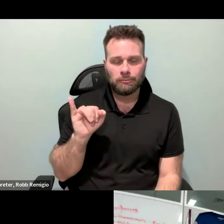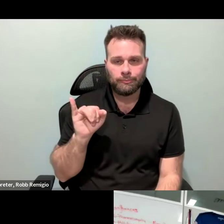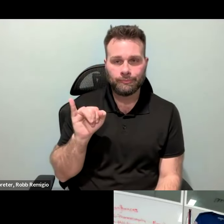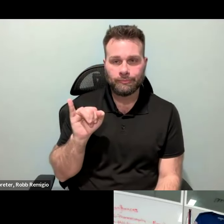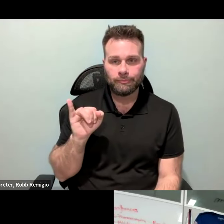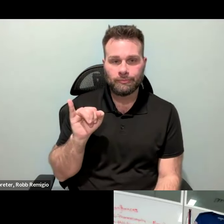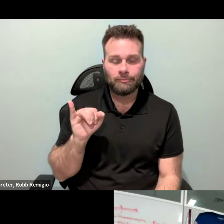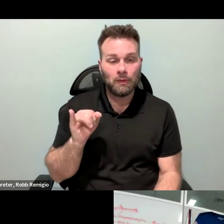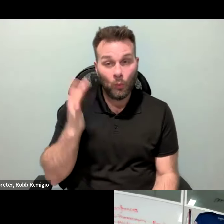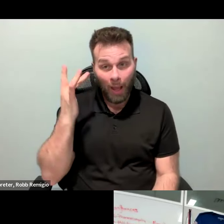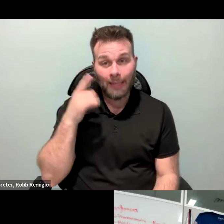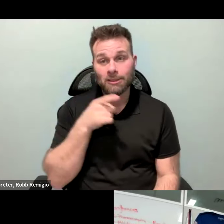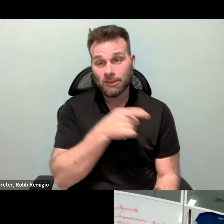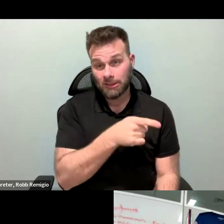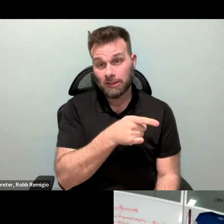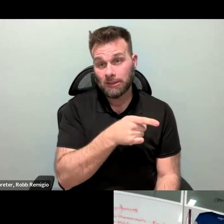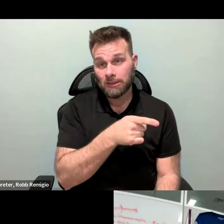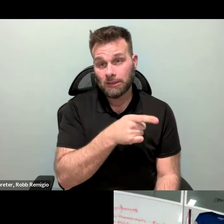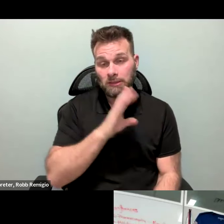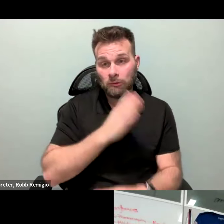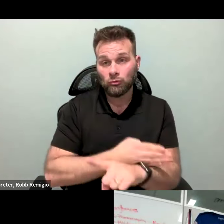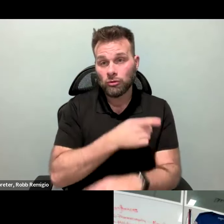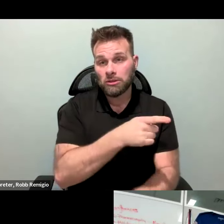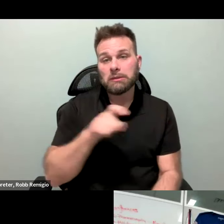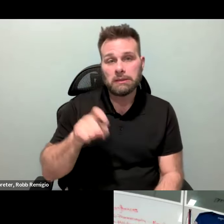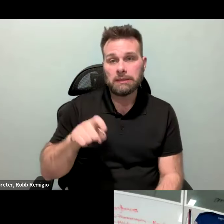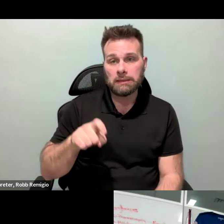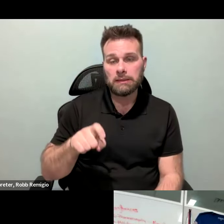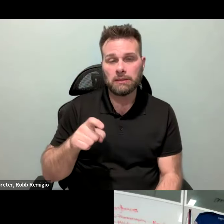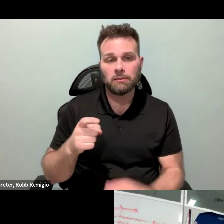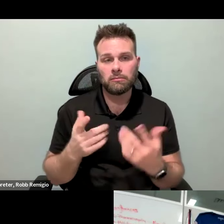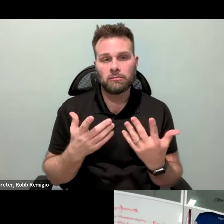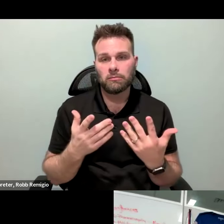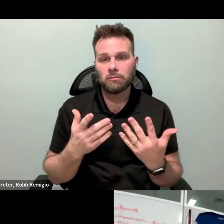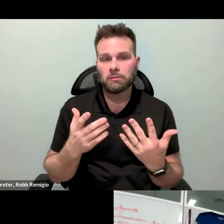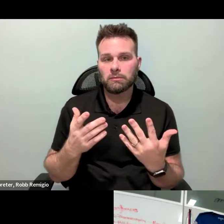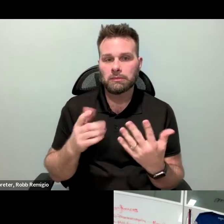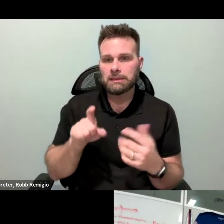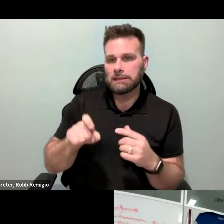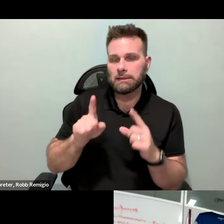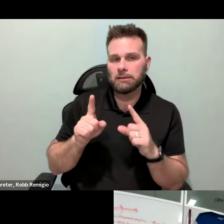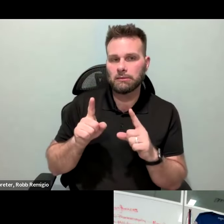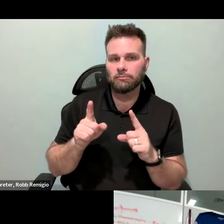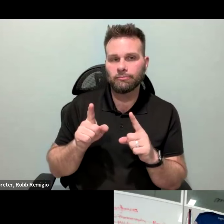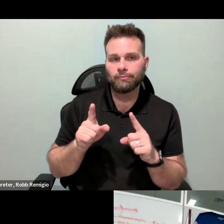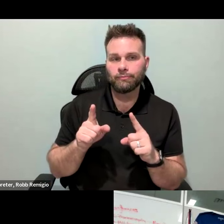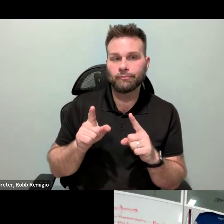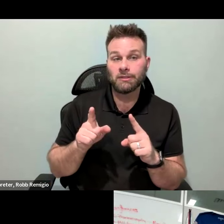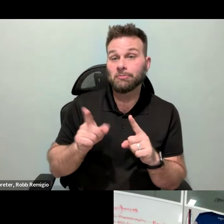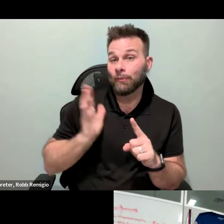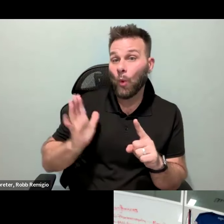that she can, because I think she really need like she had a mentor to help